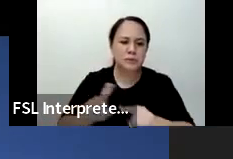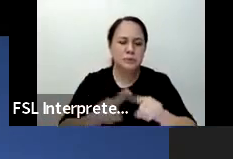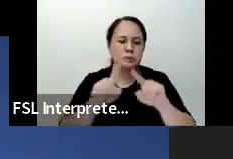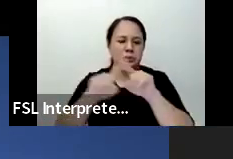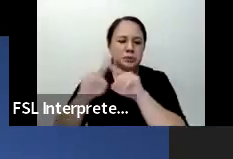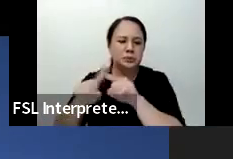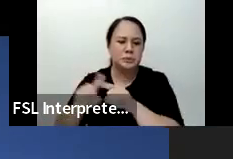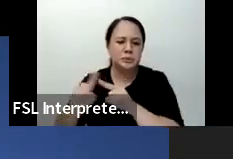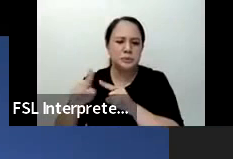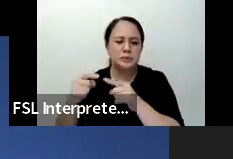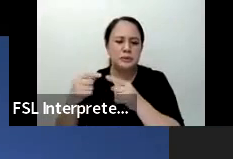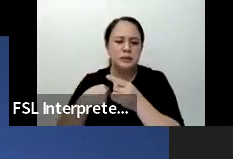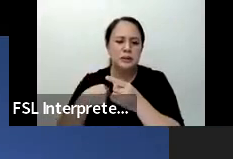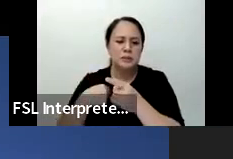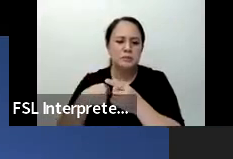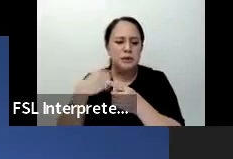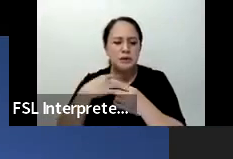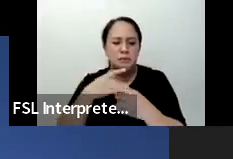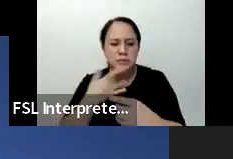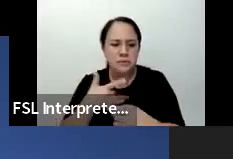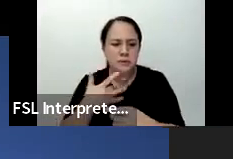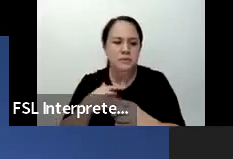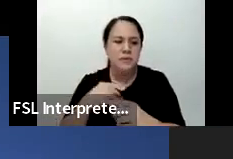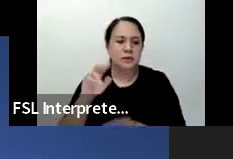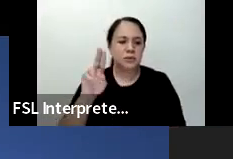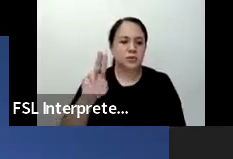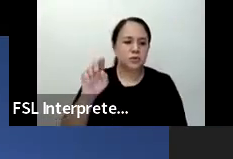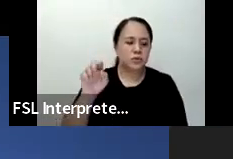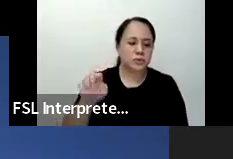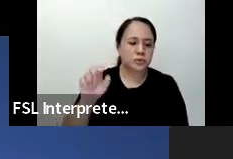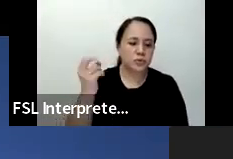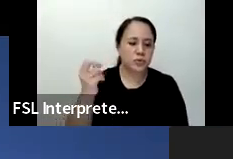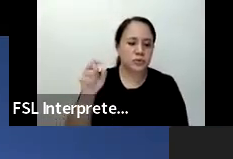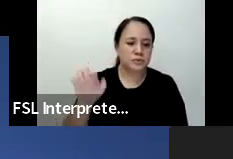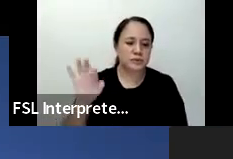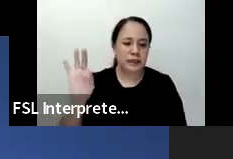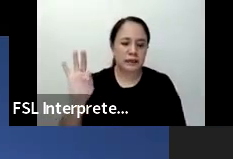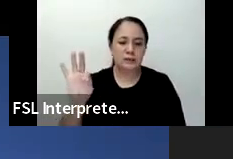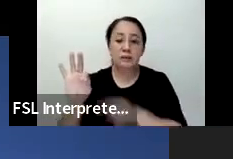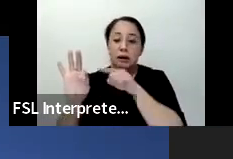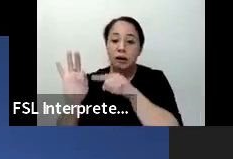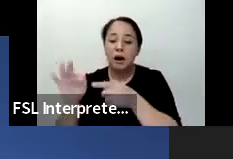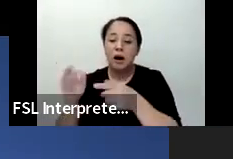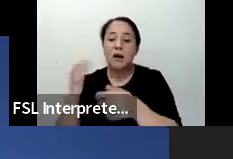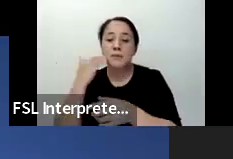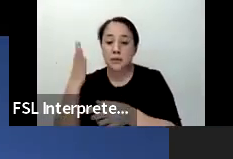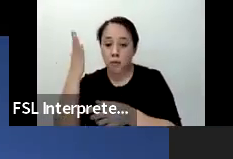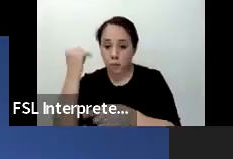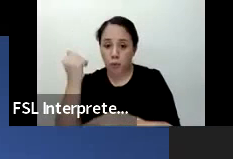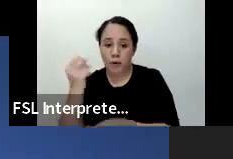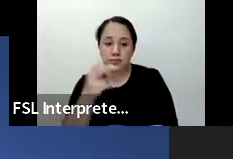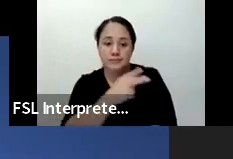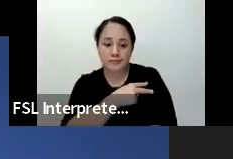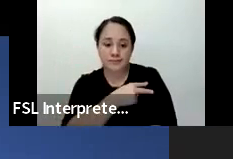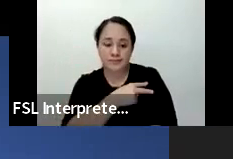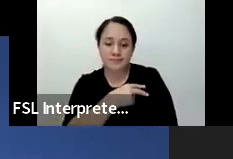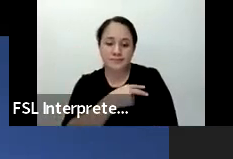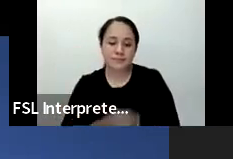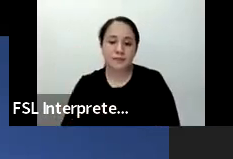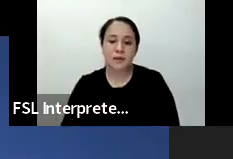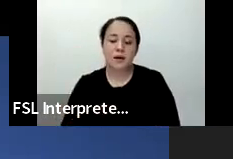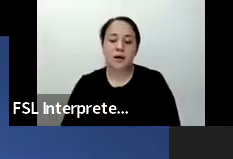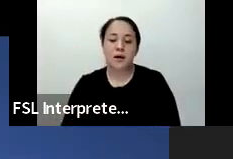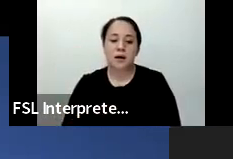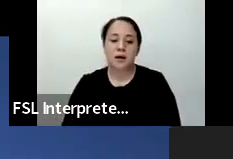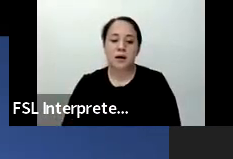then last, U12.9, which are COVID-19 vaccine causing adverse effects in therapeutic use. So when we look